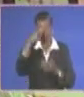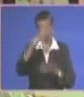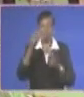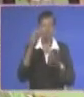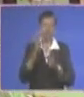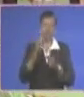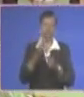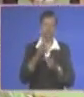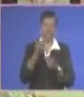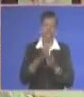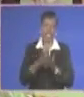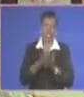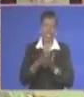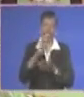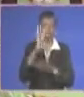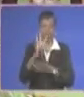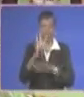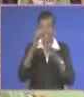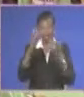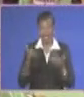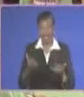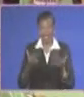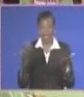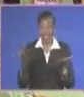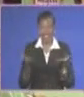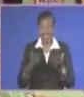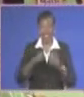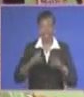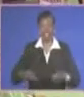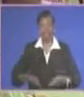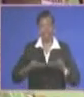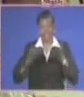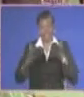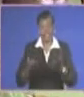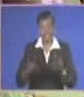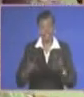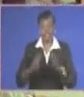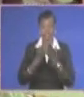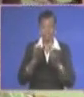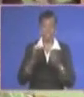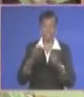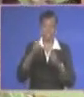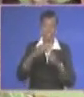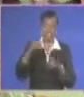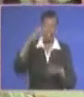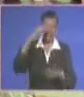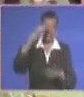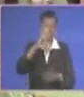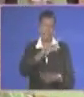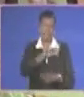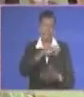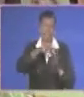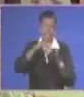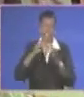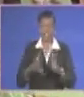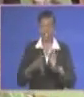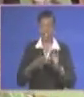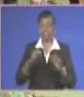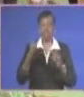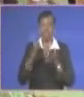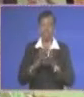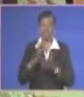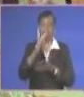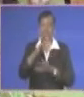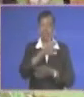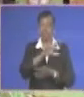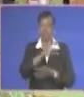So we are here finally now to present them to Ms. Duncan and the students of grade 4, grade 6, and the other